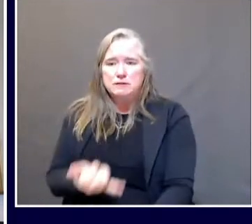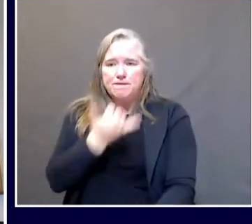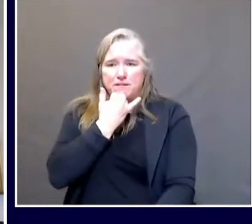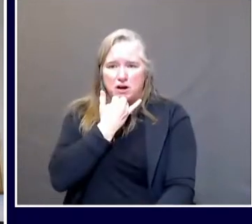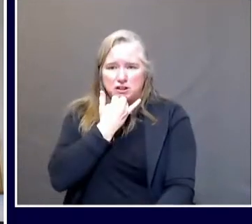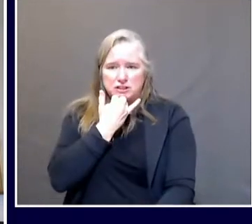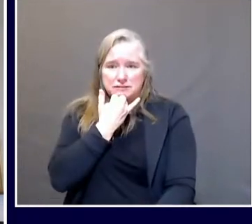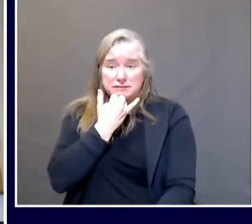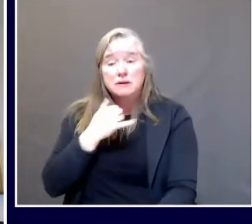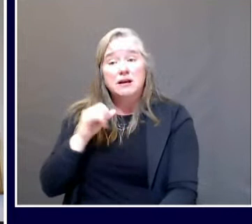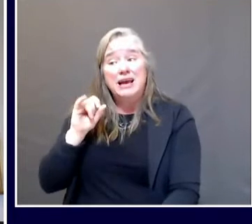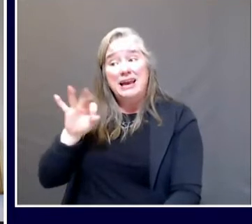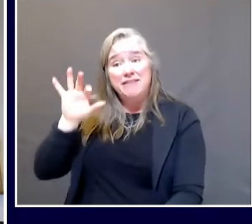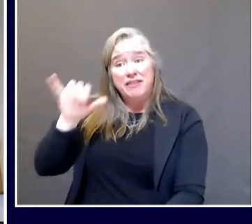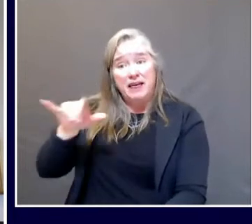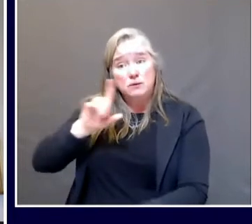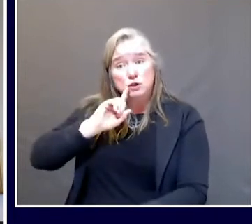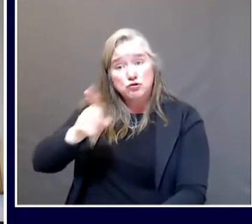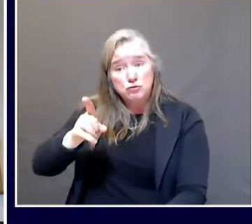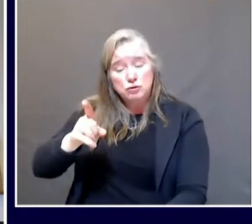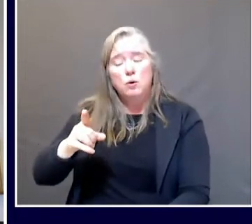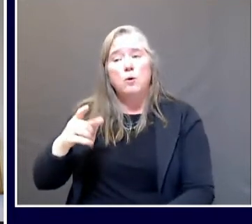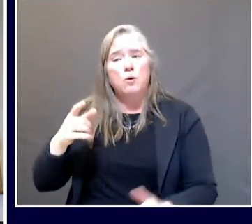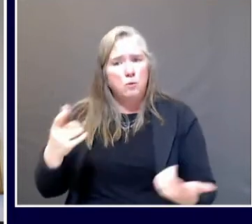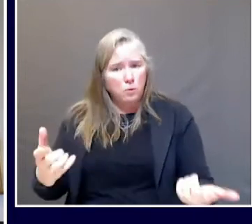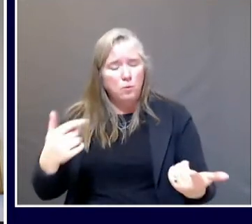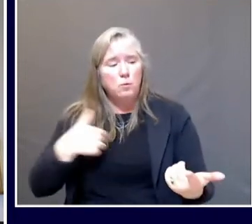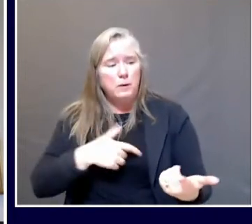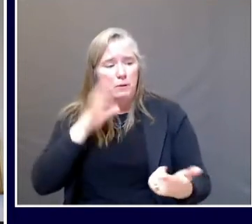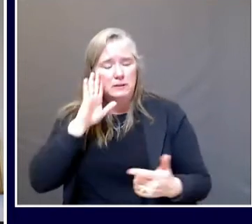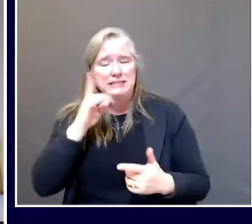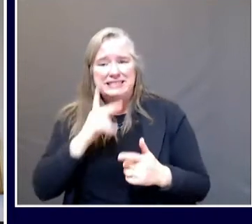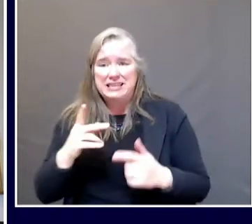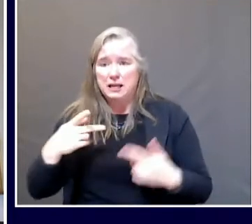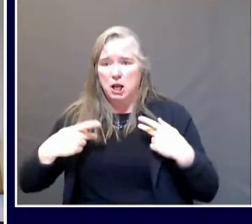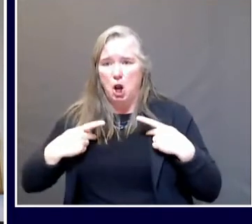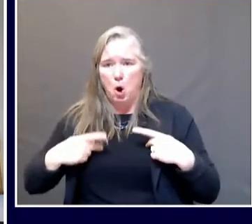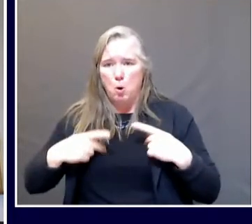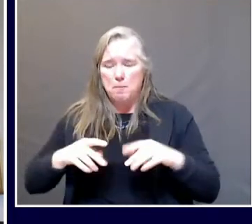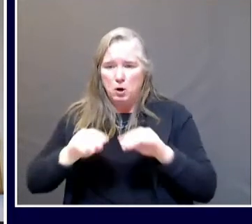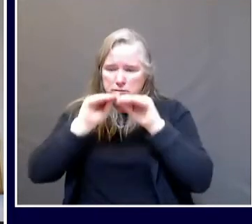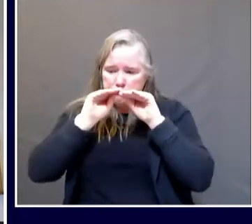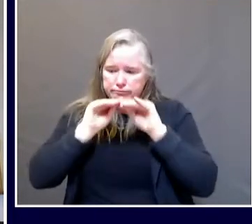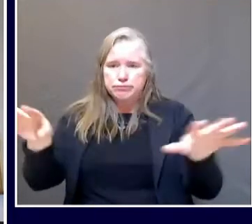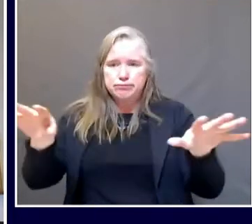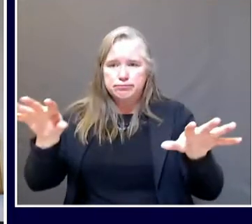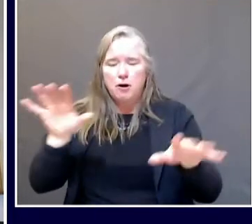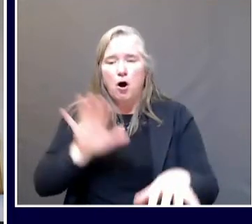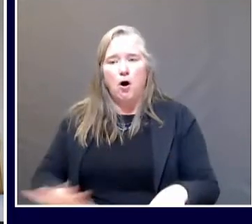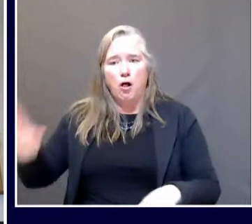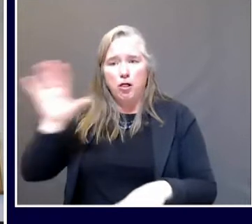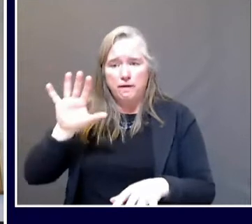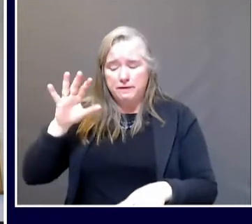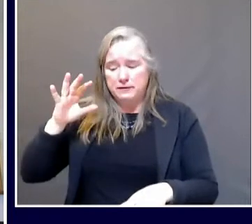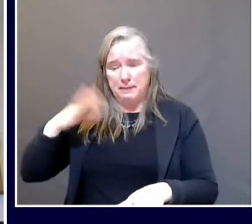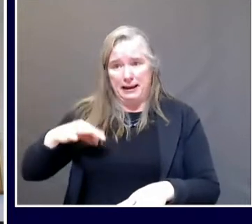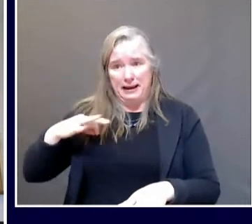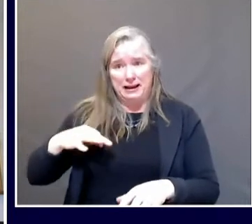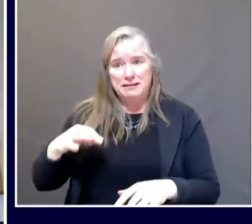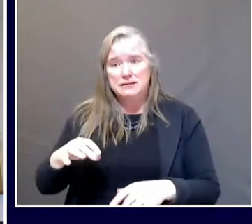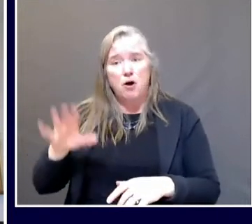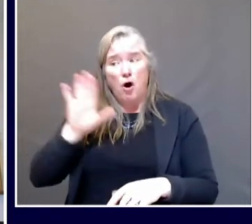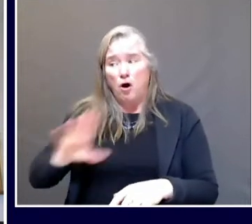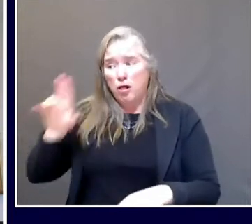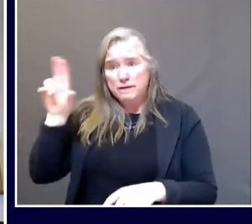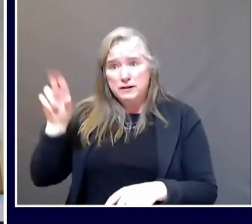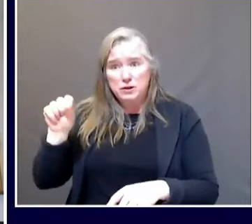would see widespread respiratory viruses and pneumonia in the millions of healthcare workers around the country who wear